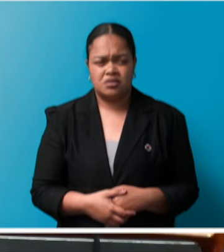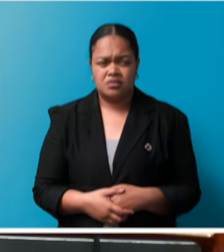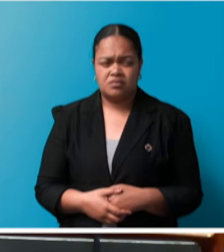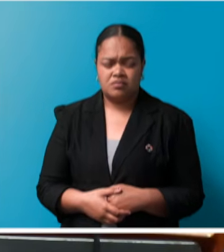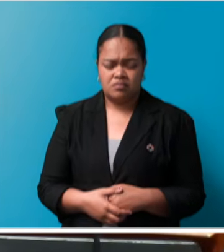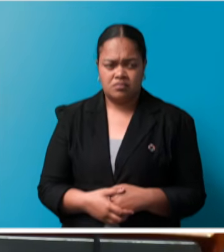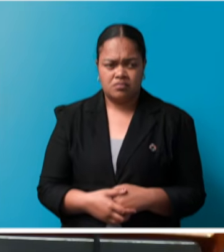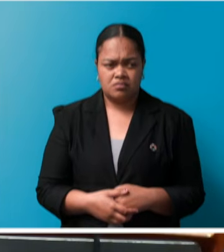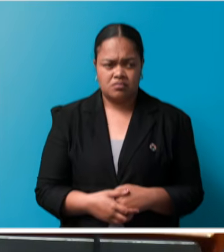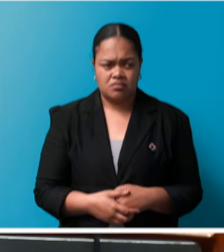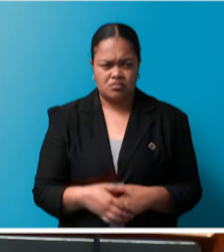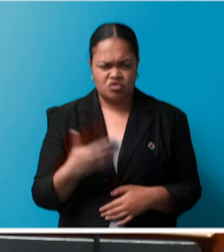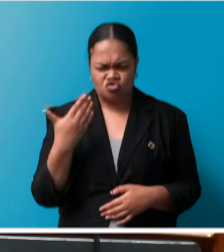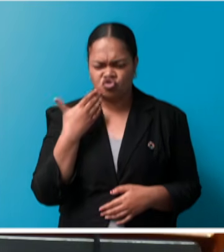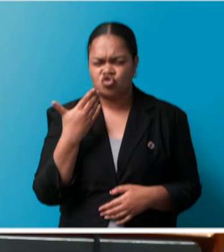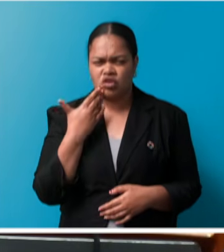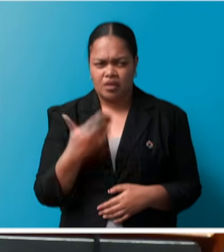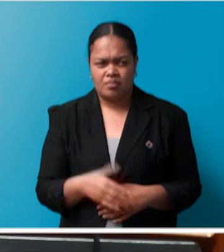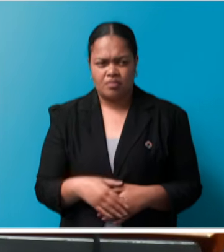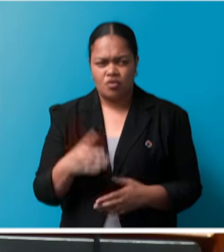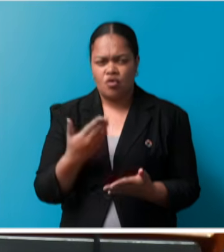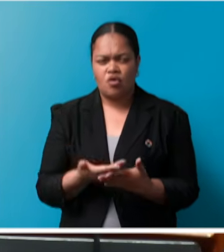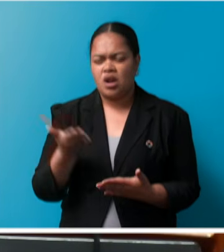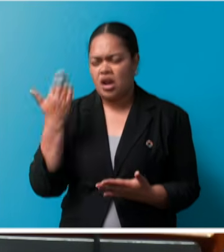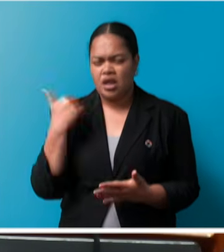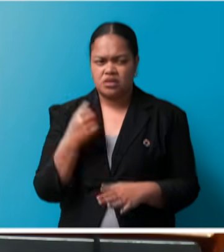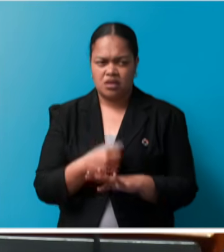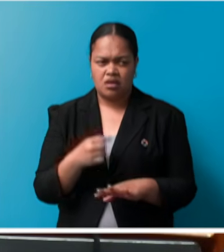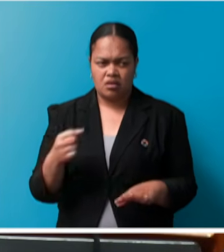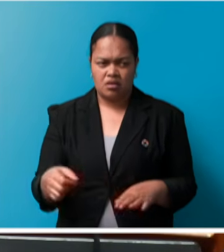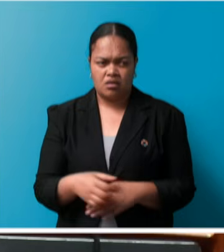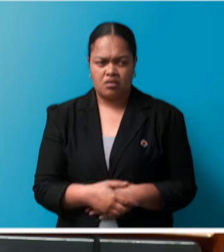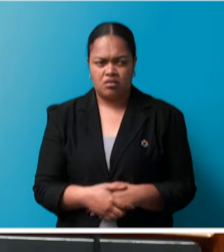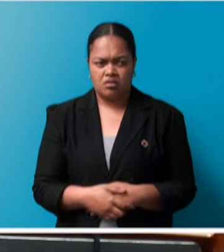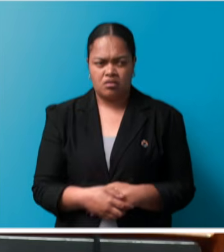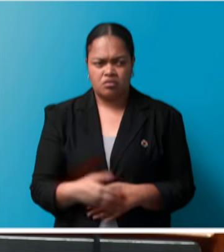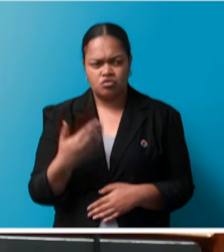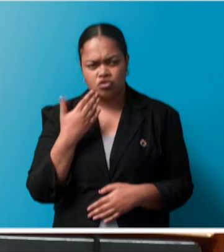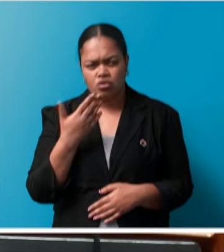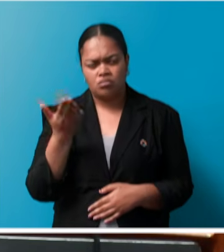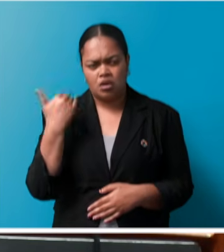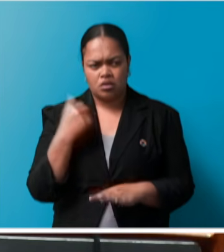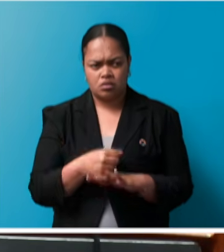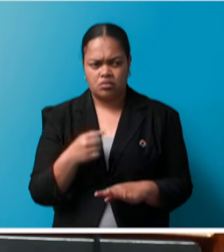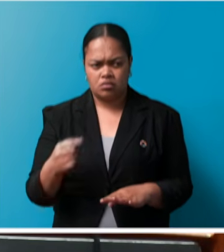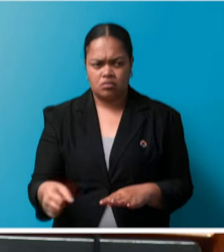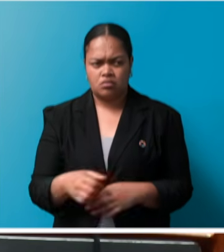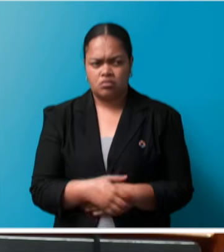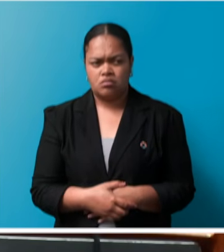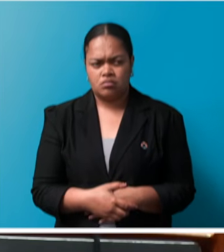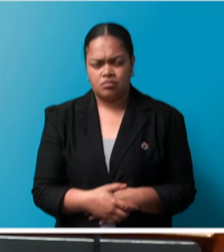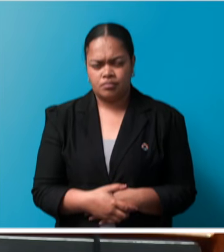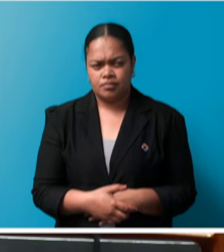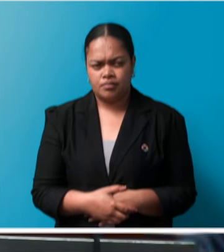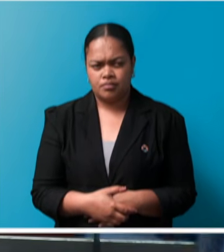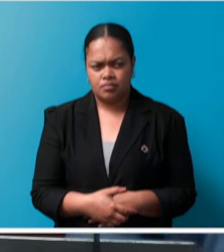This is a shame on the last government. A shame on the last government that you disbanded.